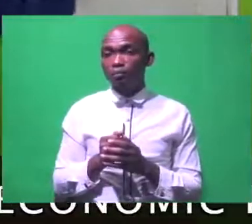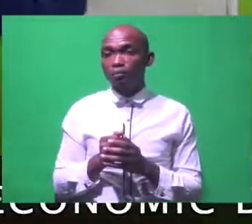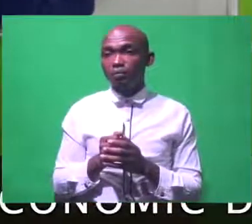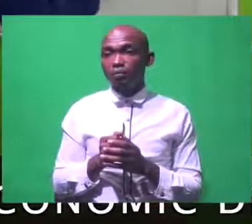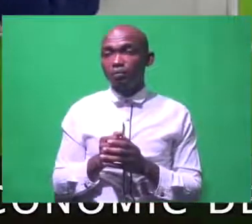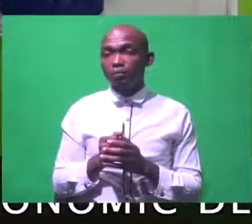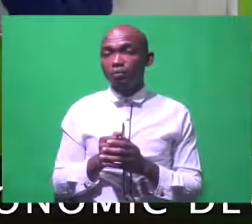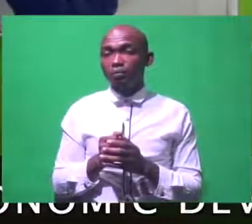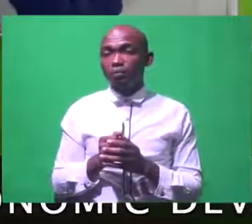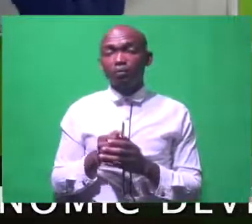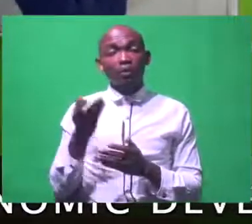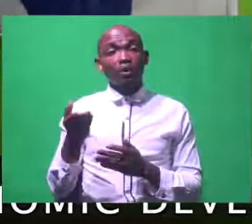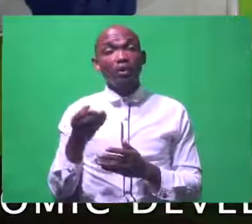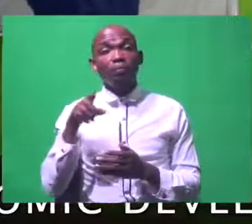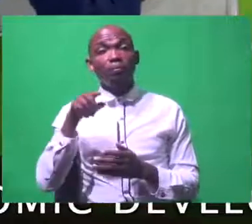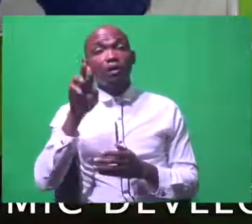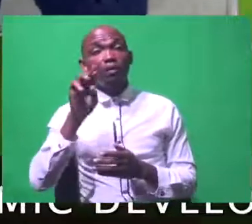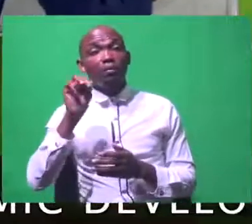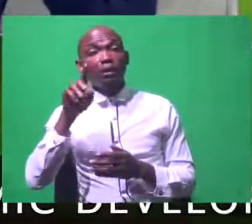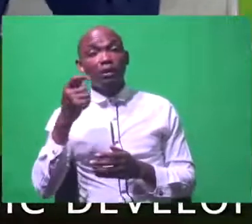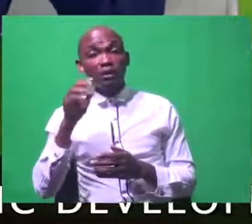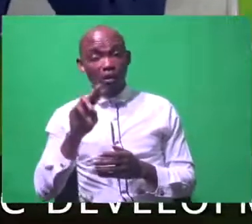practiced primitive communalism